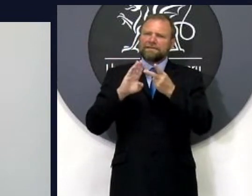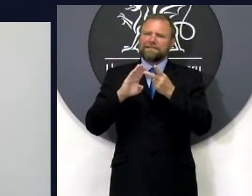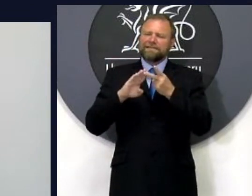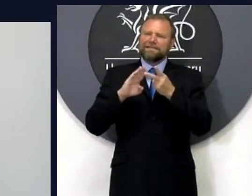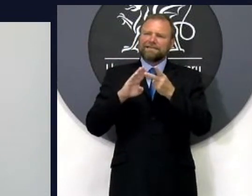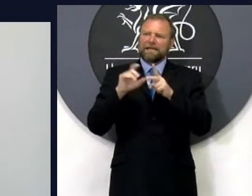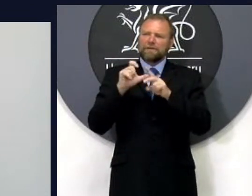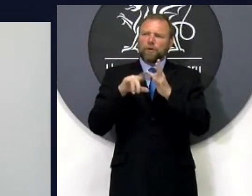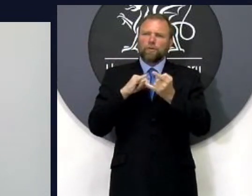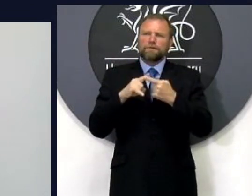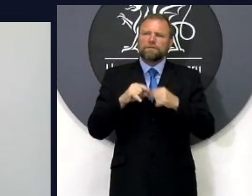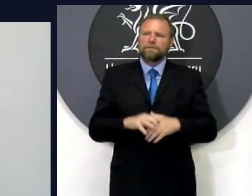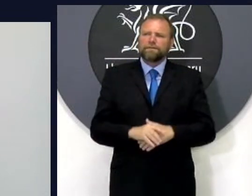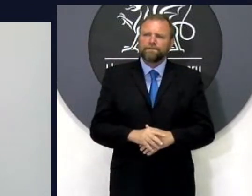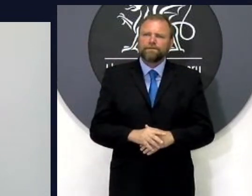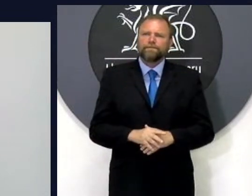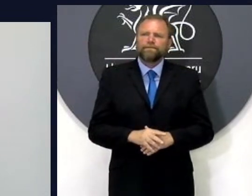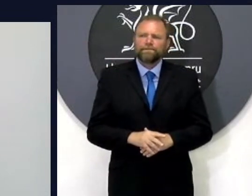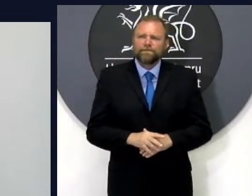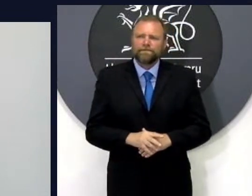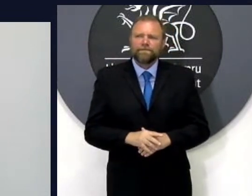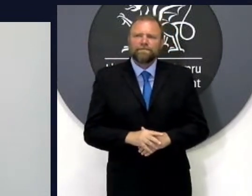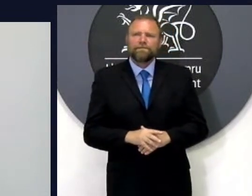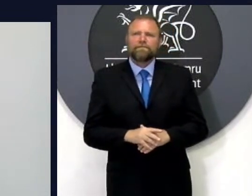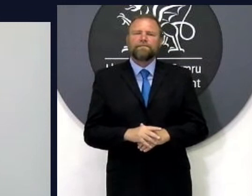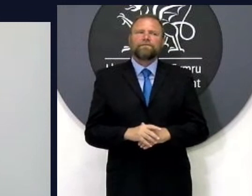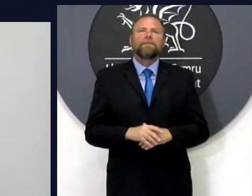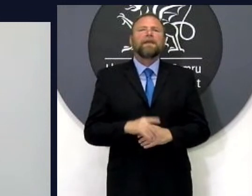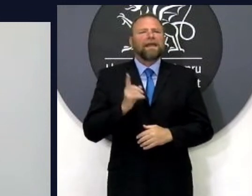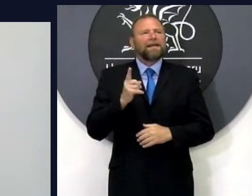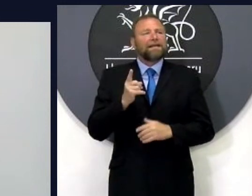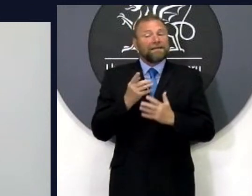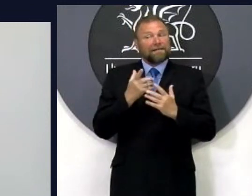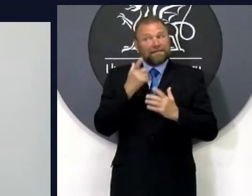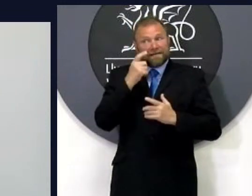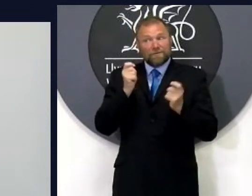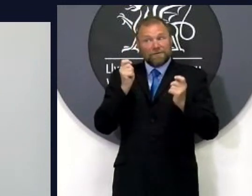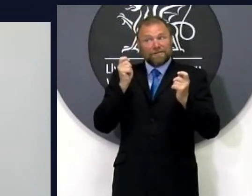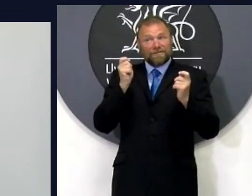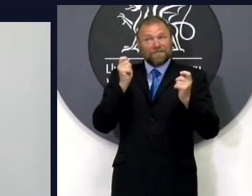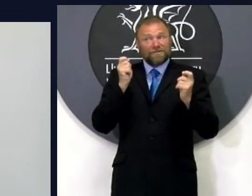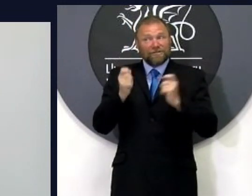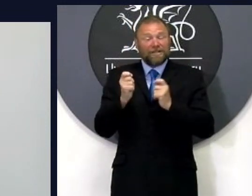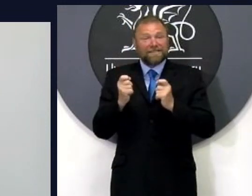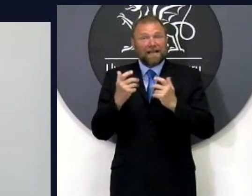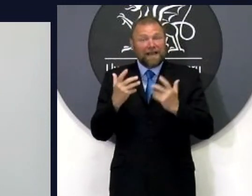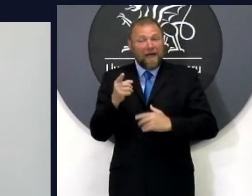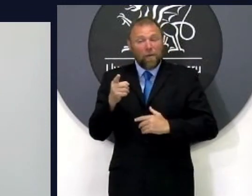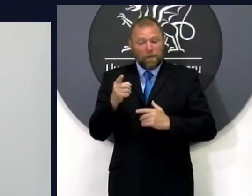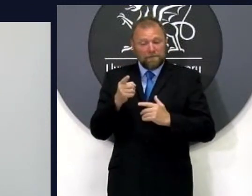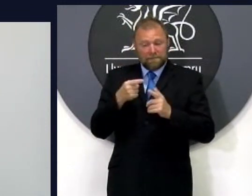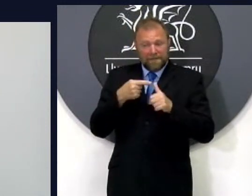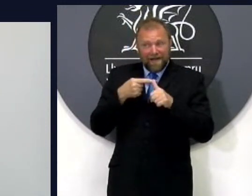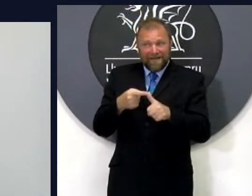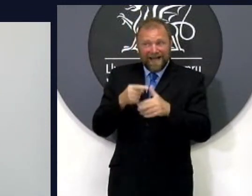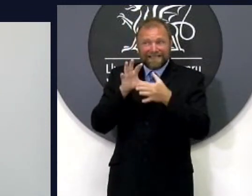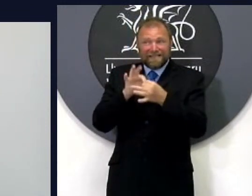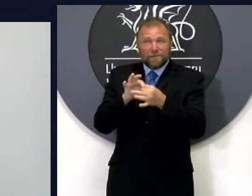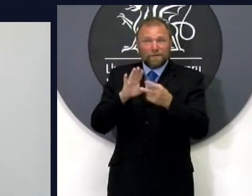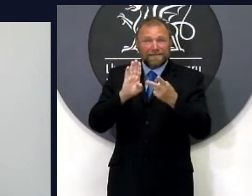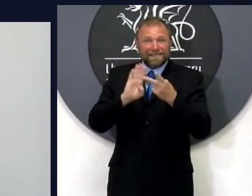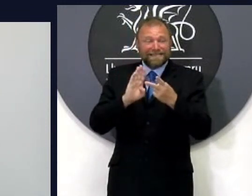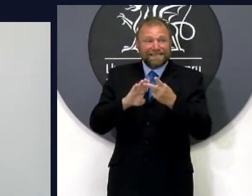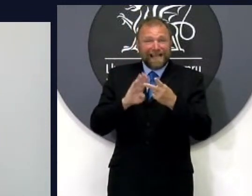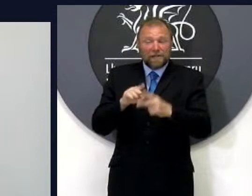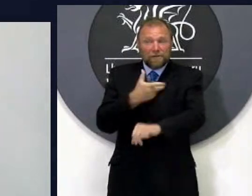likely to perhaps change that now, given the evidence about the importance of the second dose in protecting against the Indian